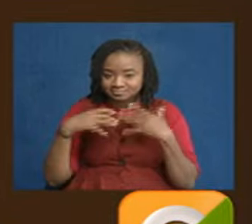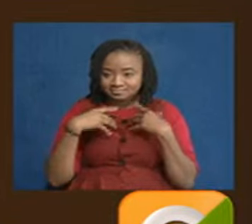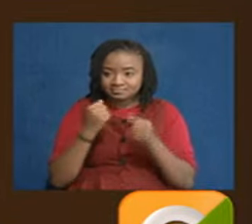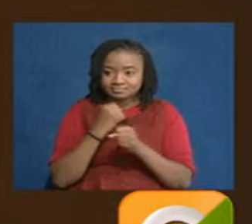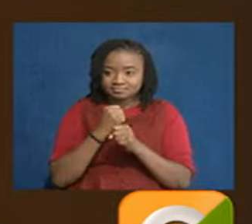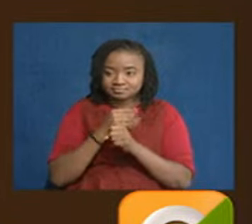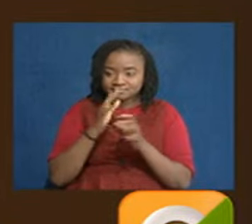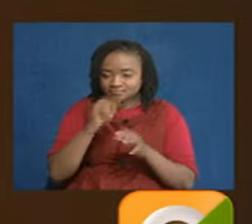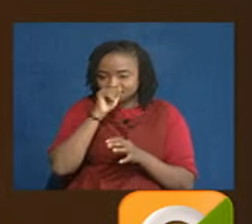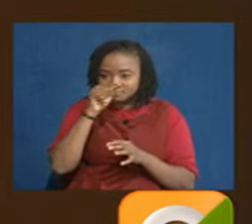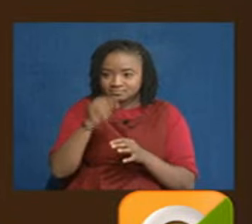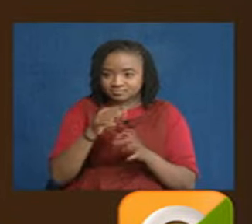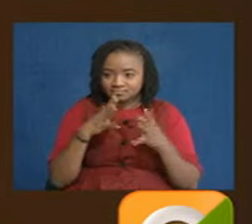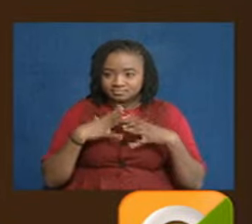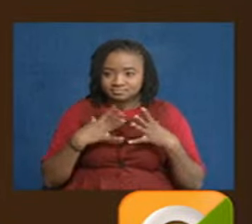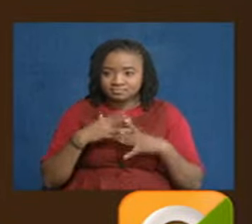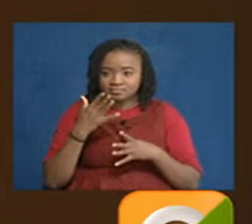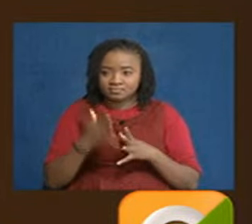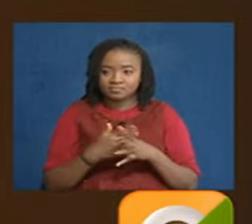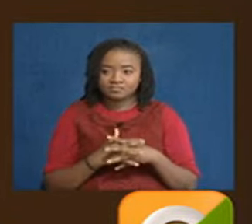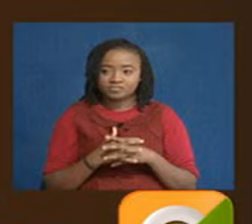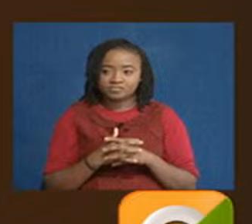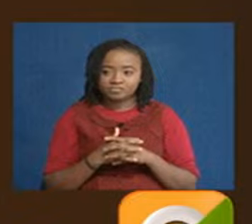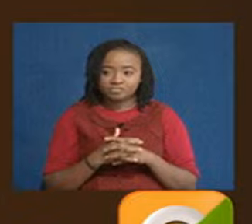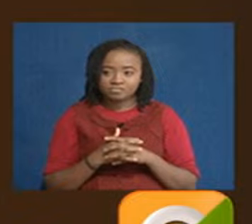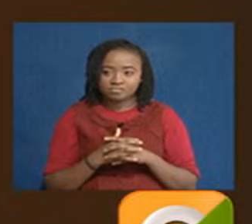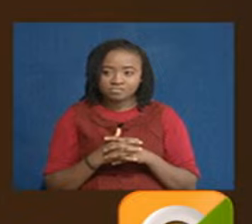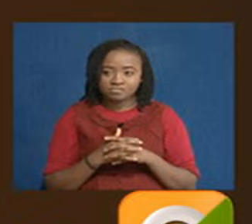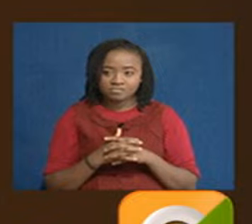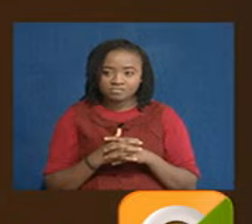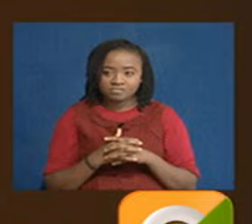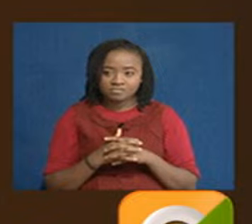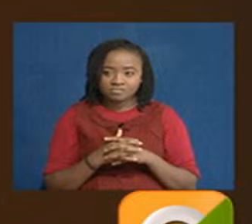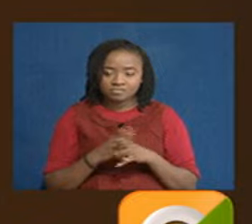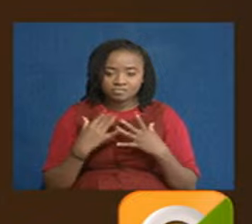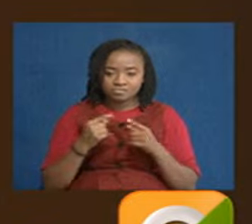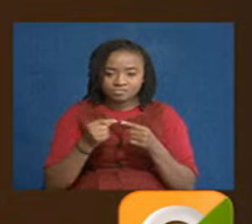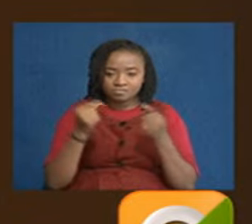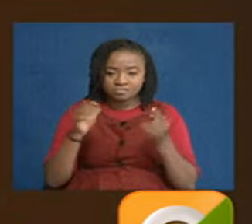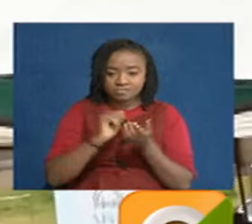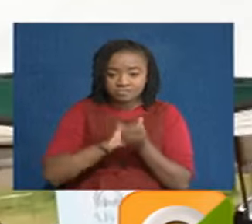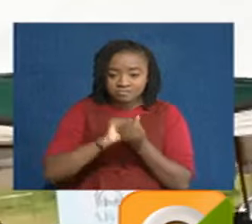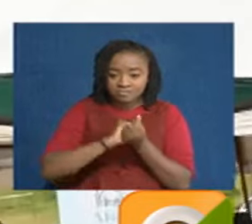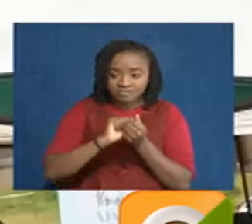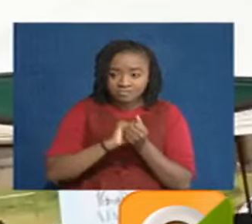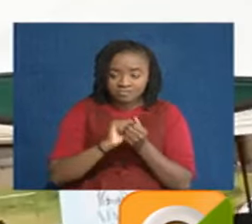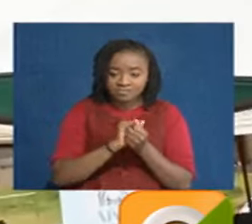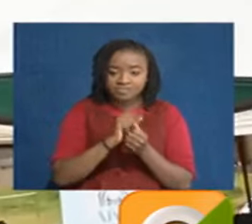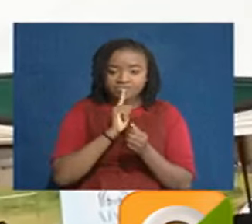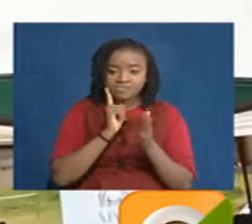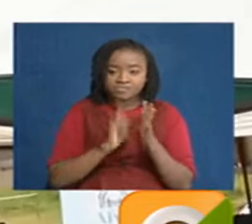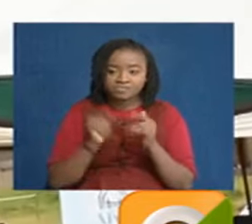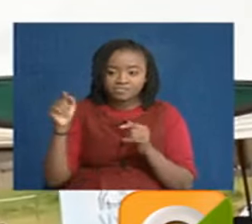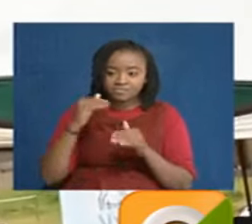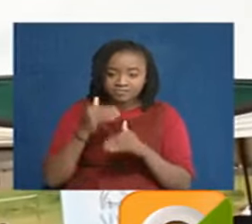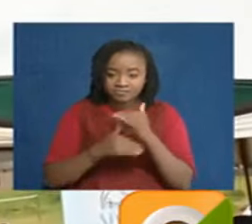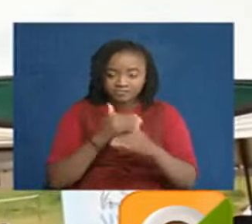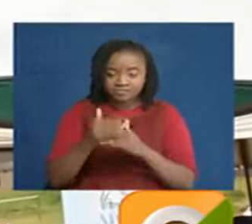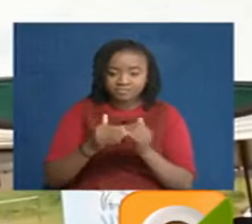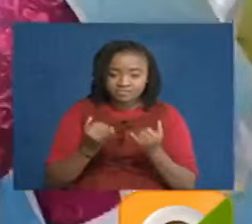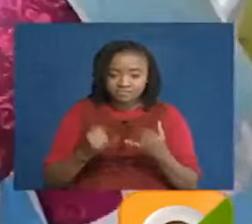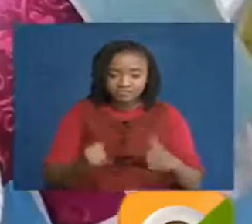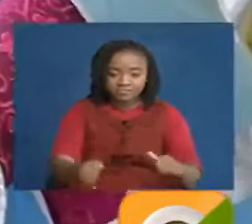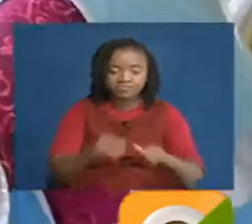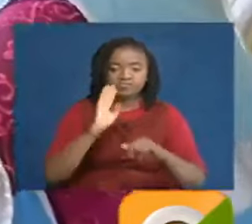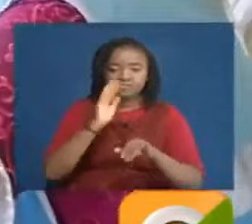in facilities across the country by Kenyans opposed to SHA on Friday threatened to slow down the process of the rollout.